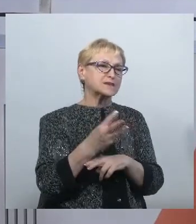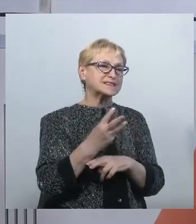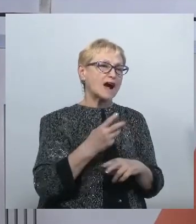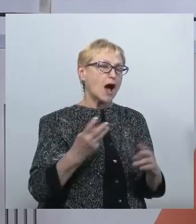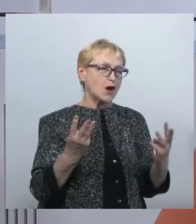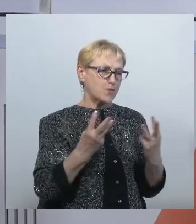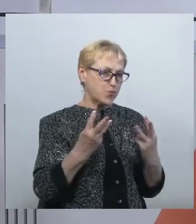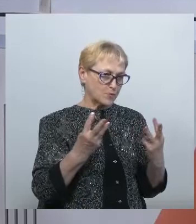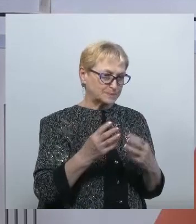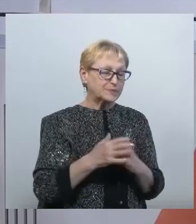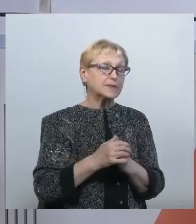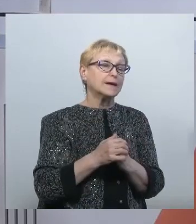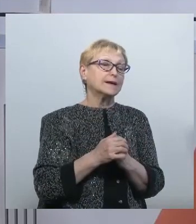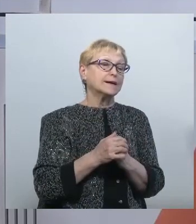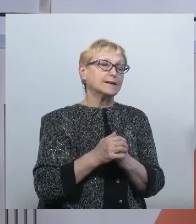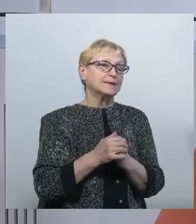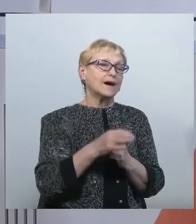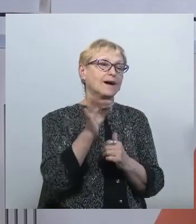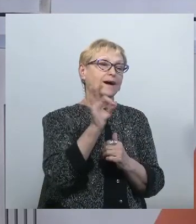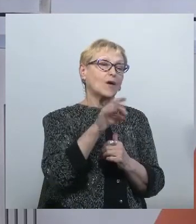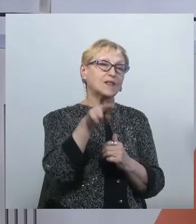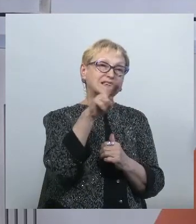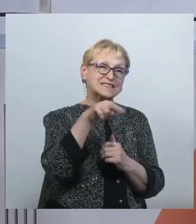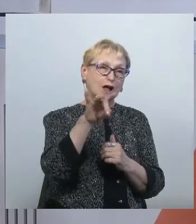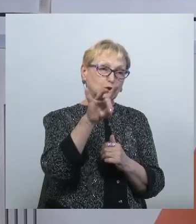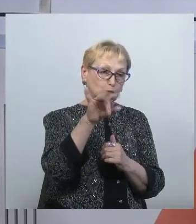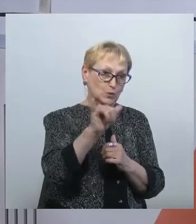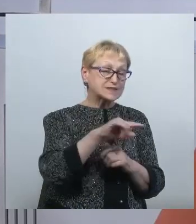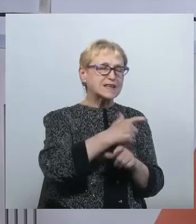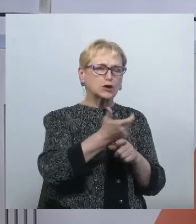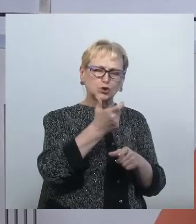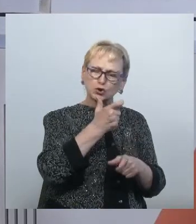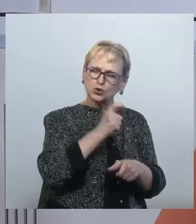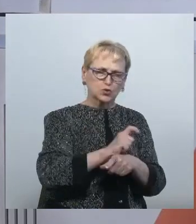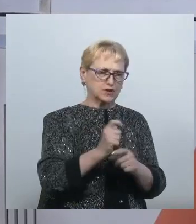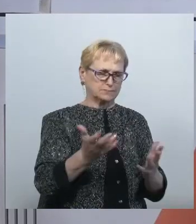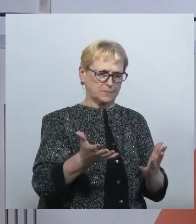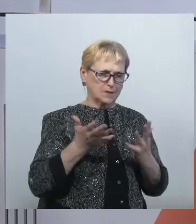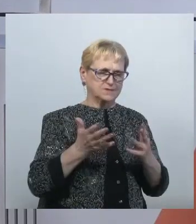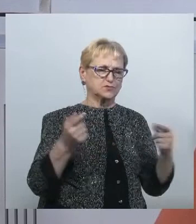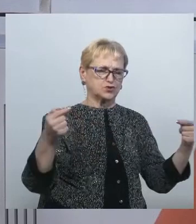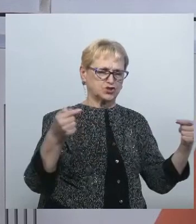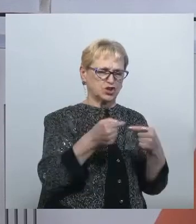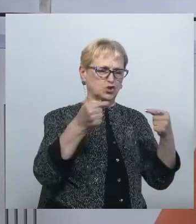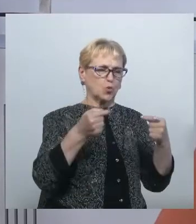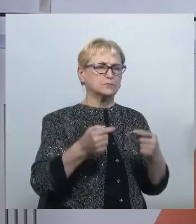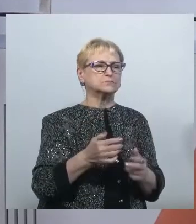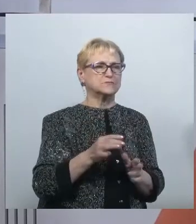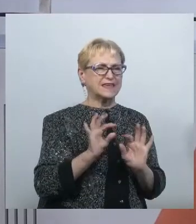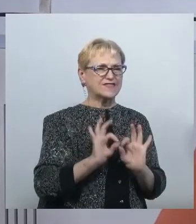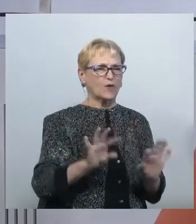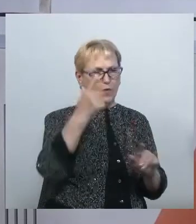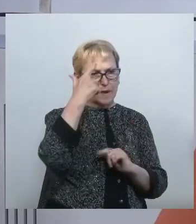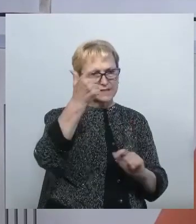And I would like to say words of gratitude to Mr. Alan Sunderland for such a clear and interesting information